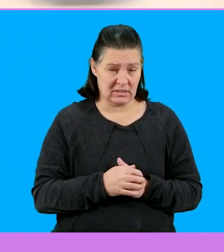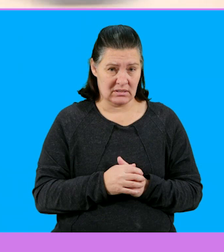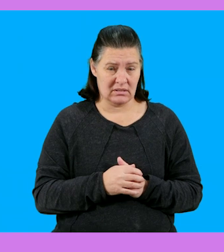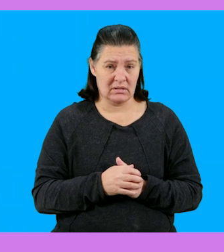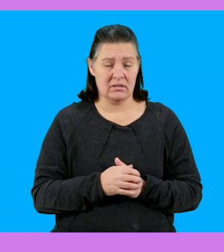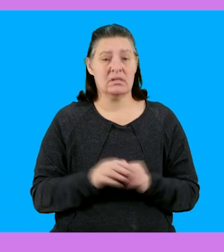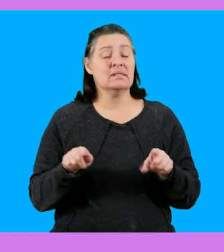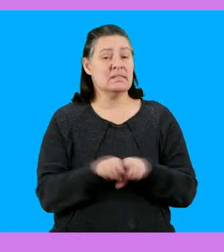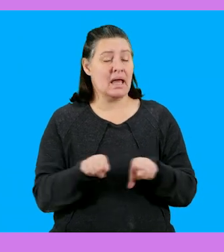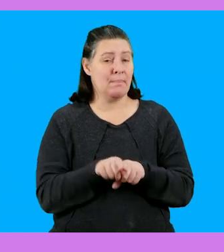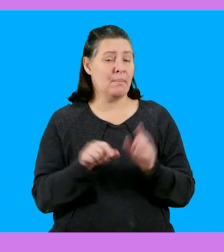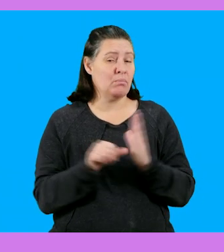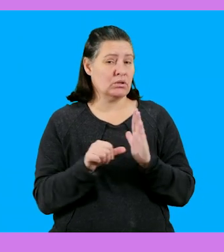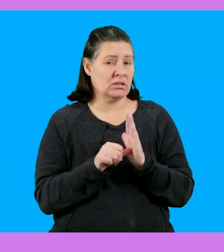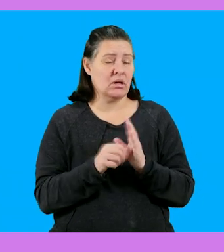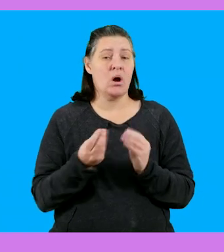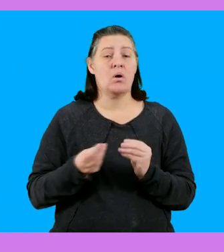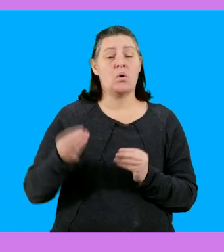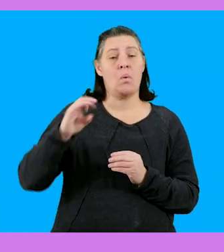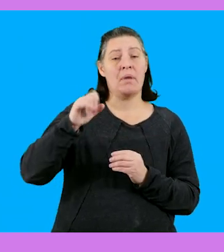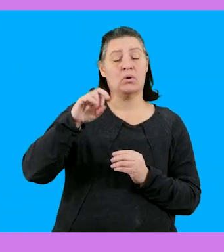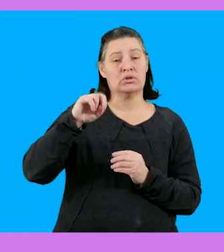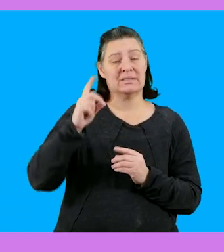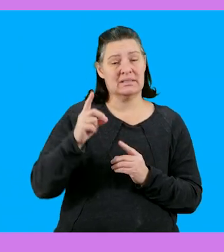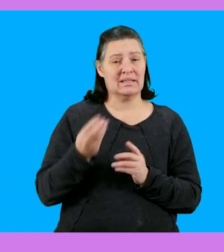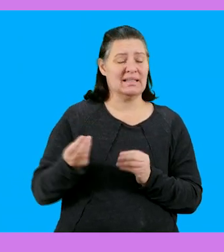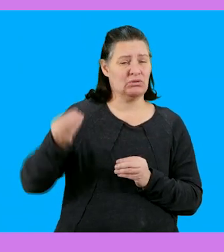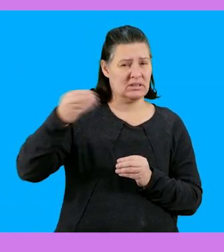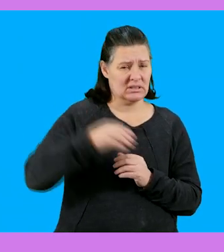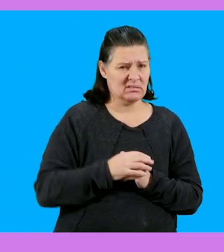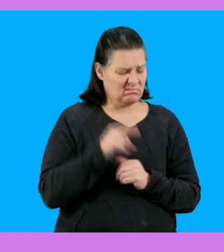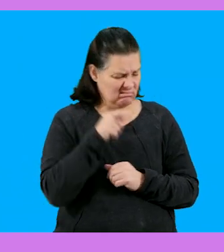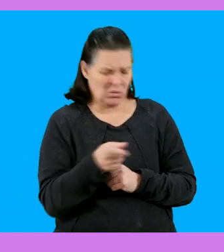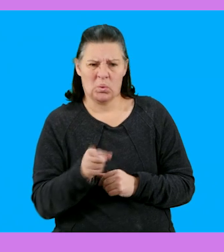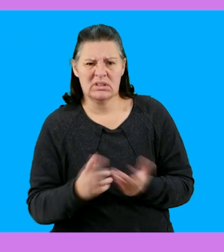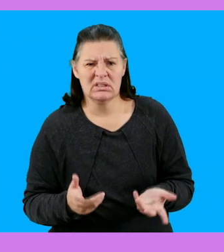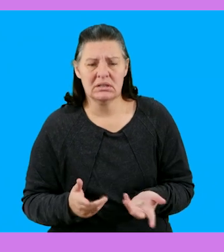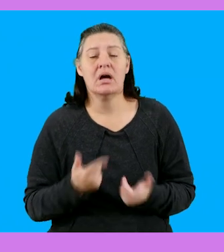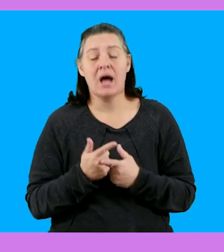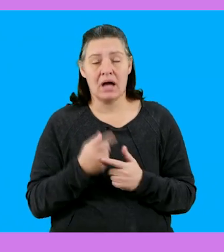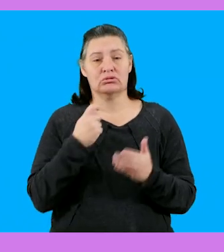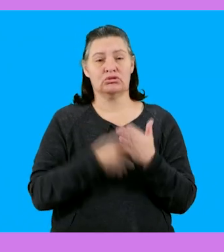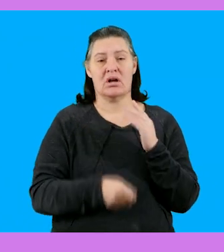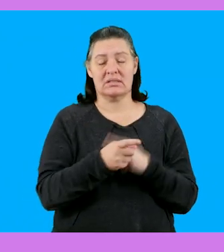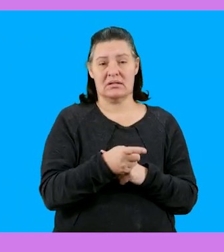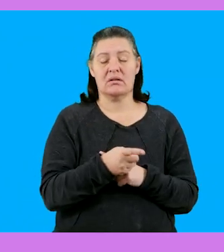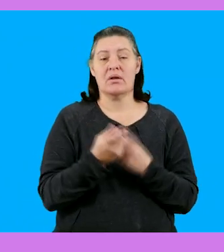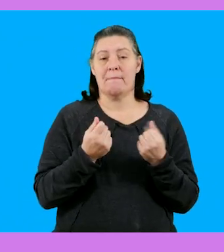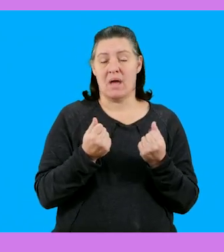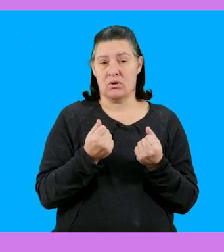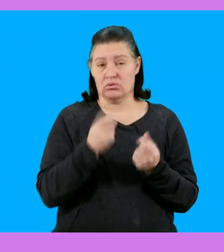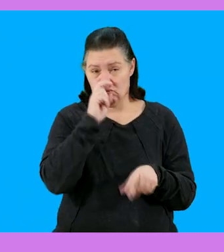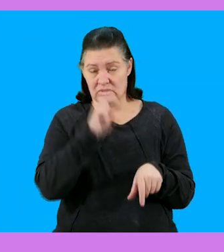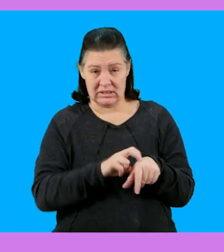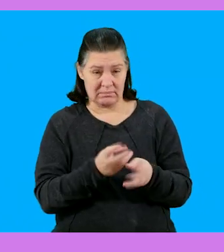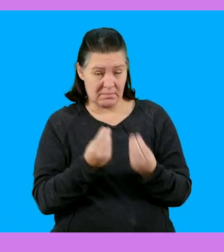Okay, then also important is compound interest. So what is compound interest? It's interest charged on an